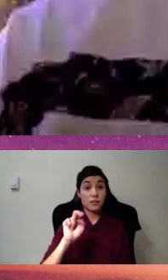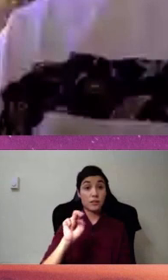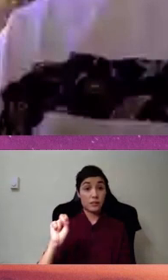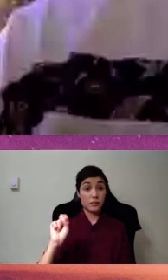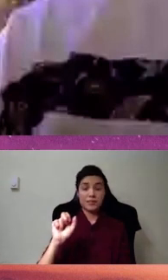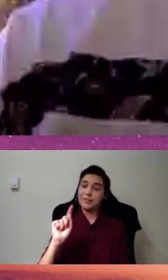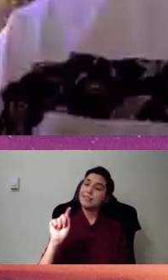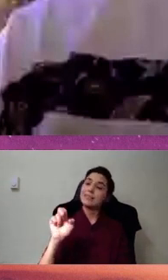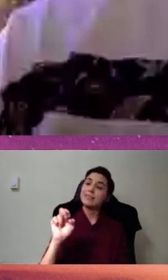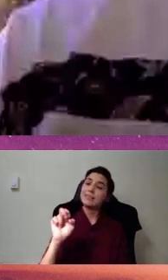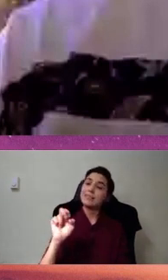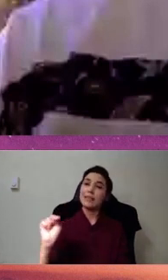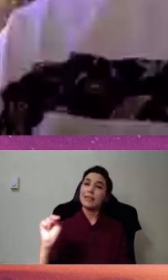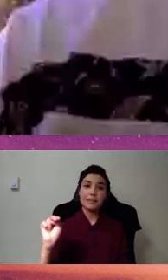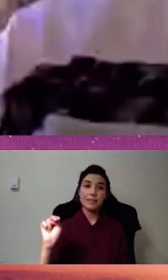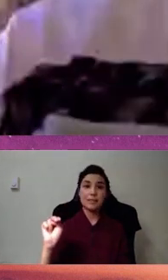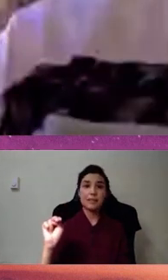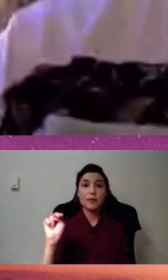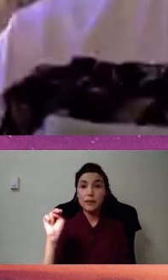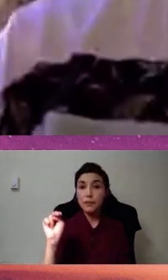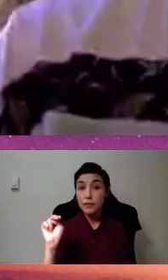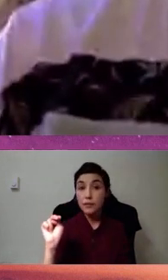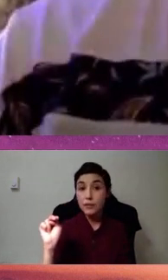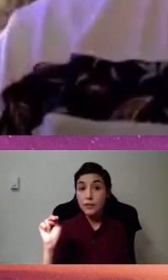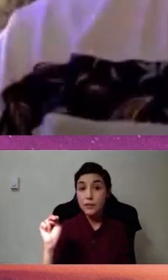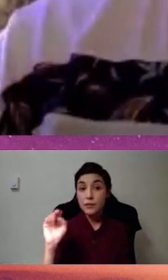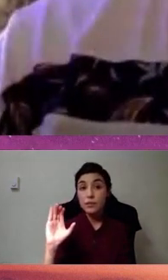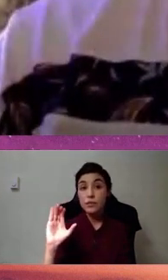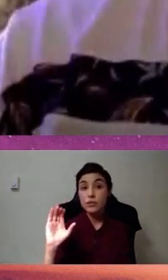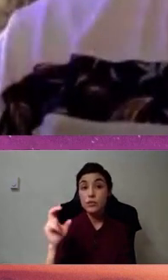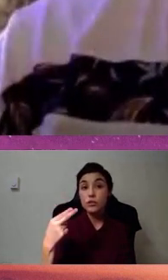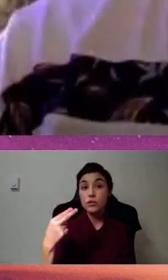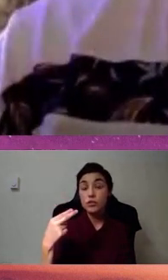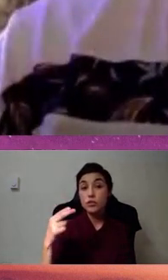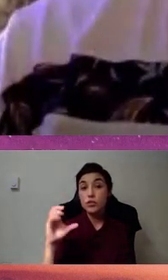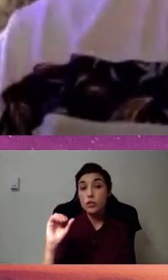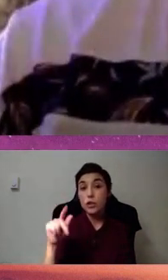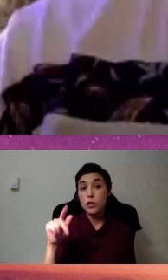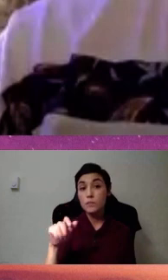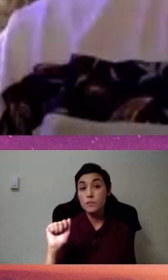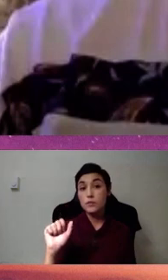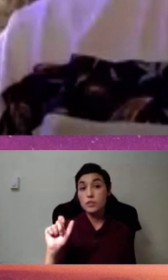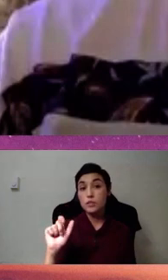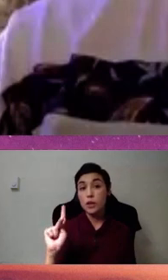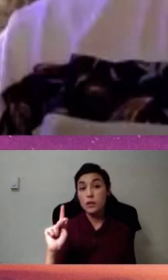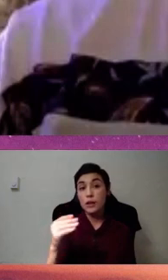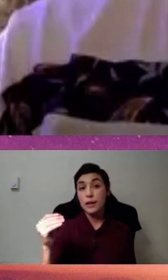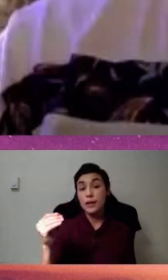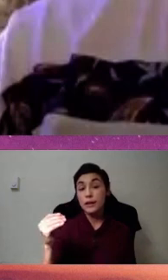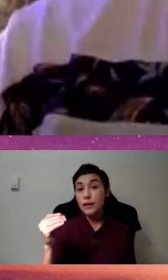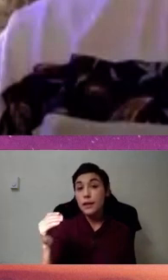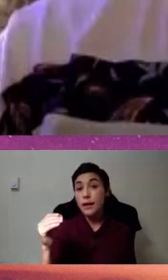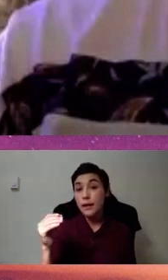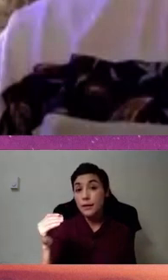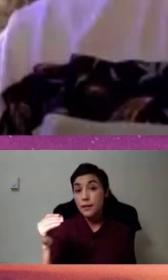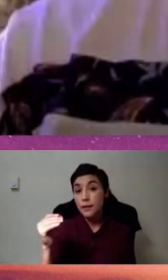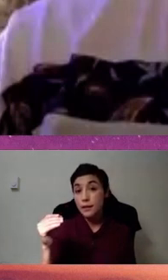Choctaw for Red Rock. It's Choctaw and Challis territories.